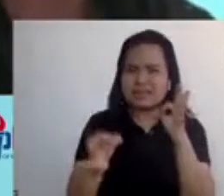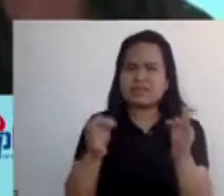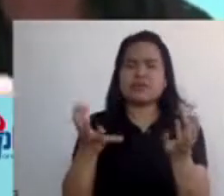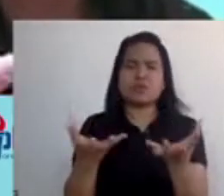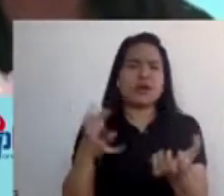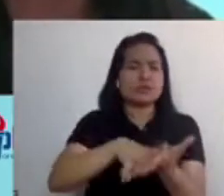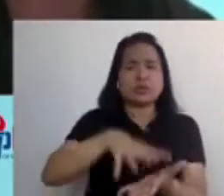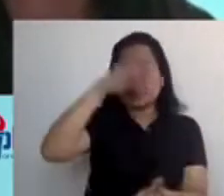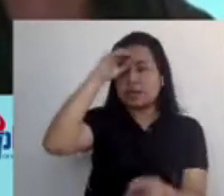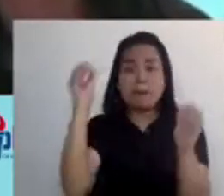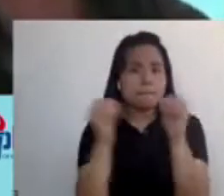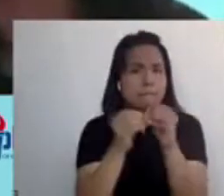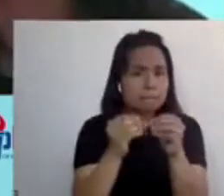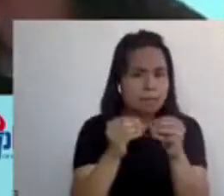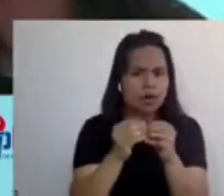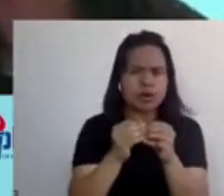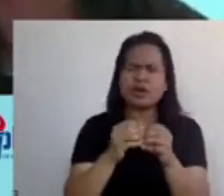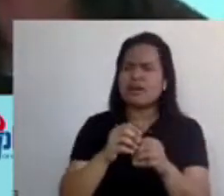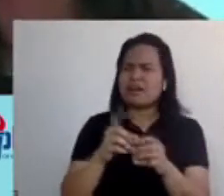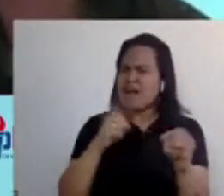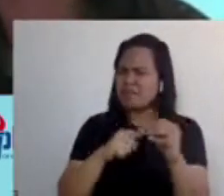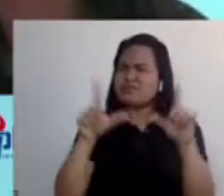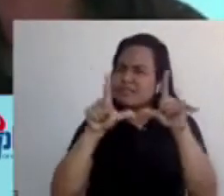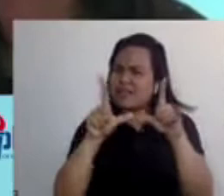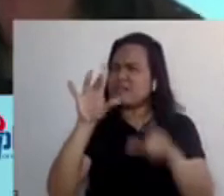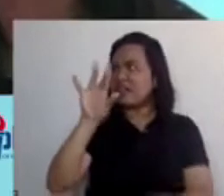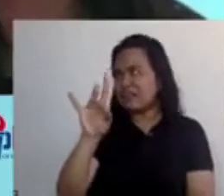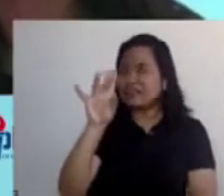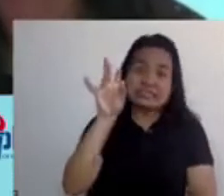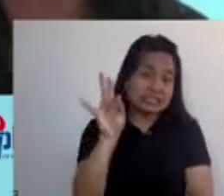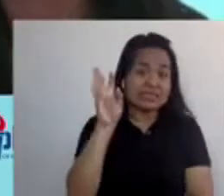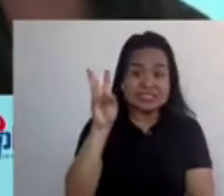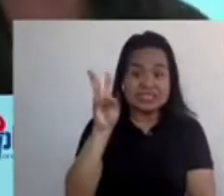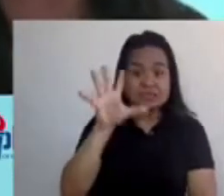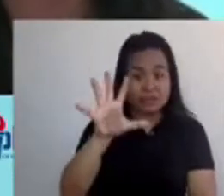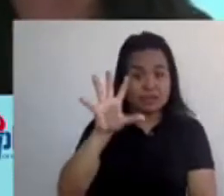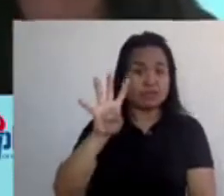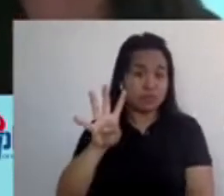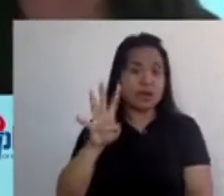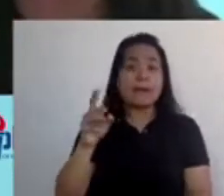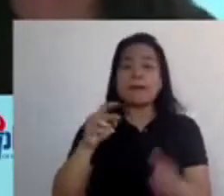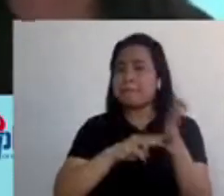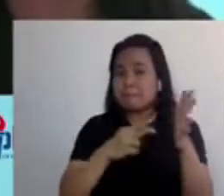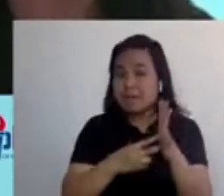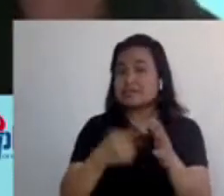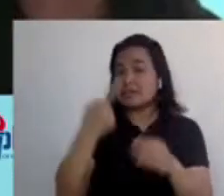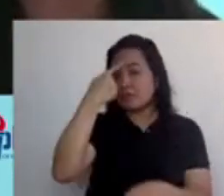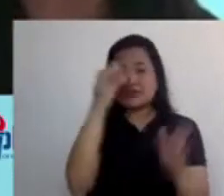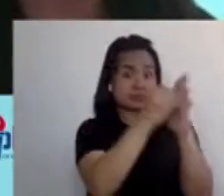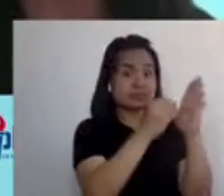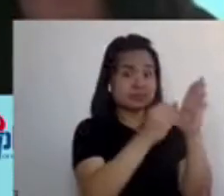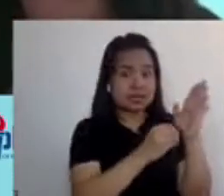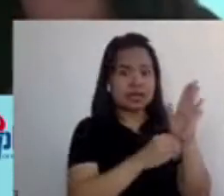what does level 8 or level 7, level 6, 5, 4 means for this particular indicator, you may refer to our